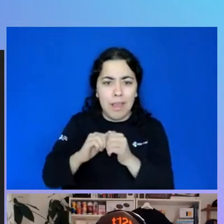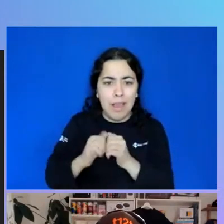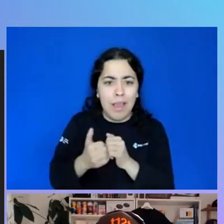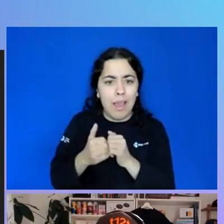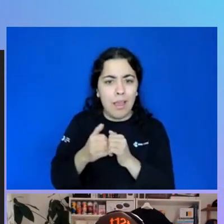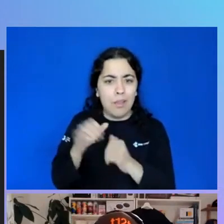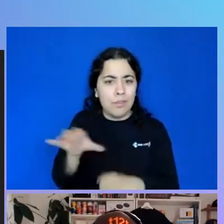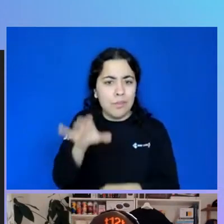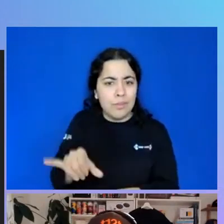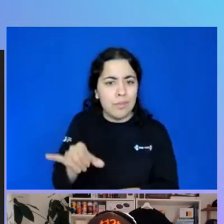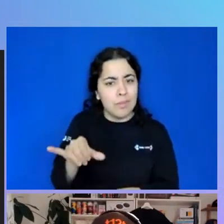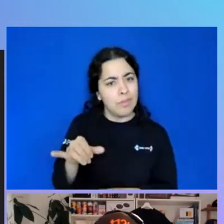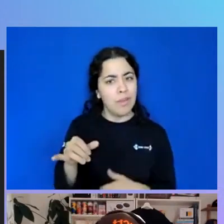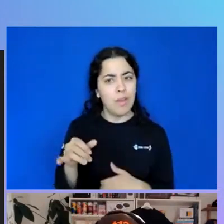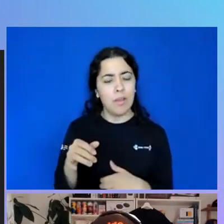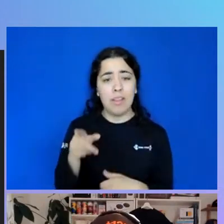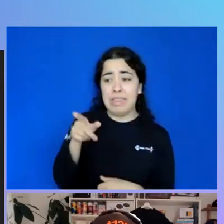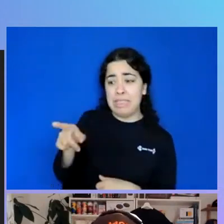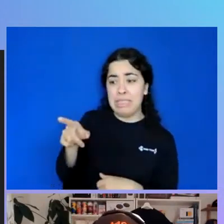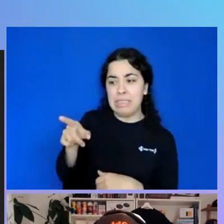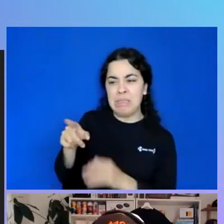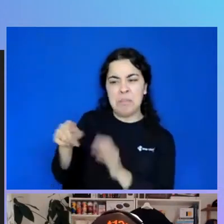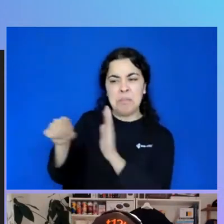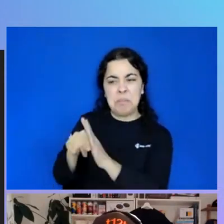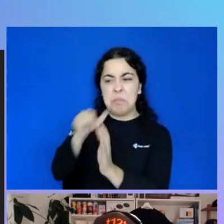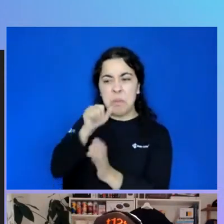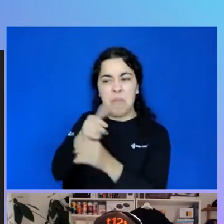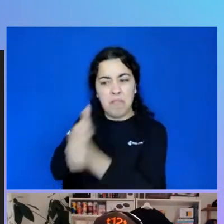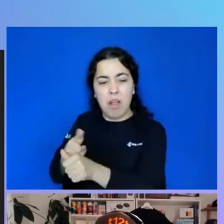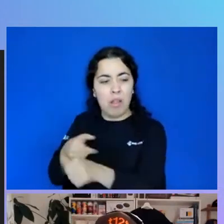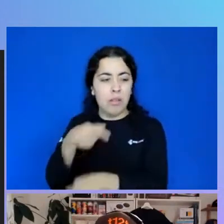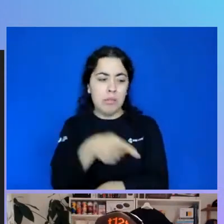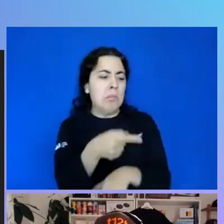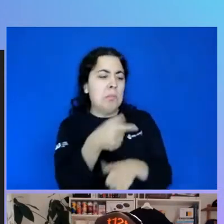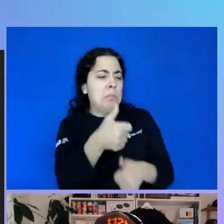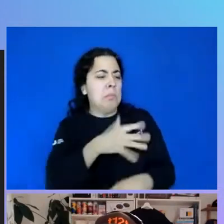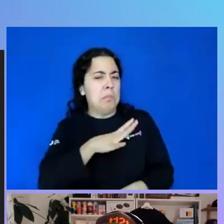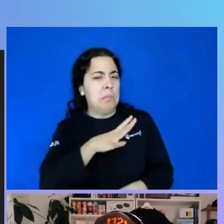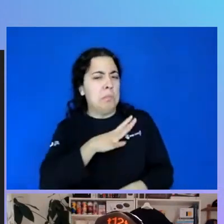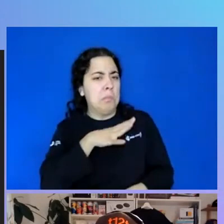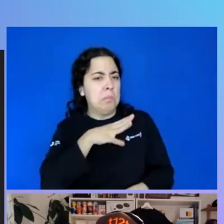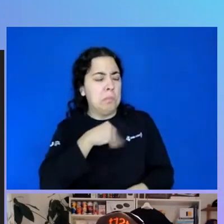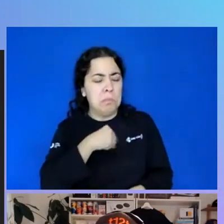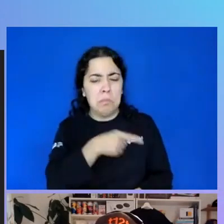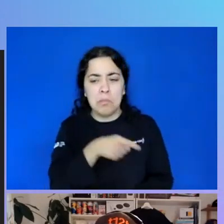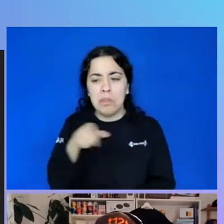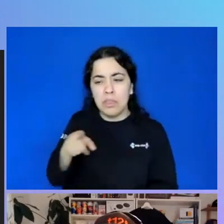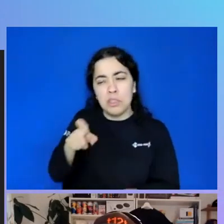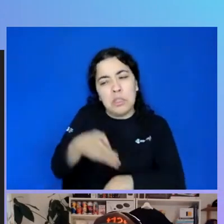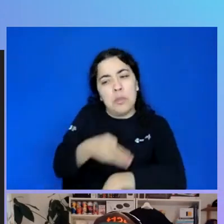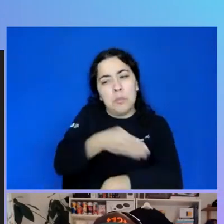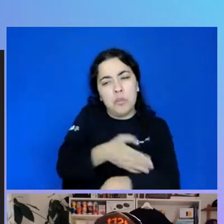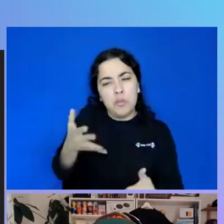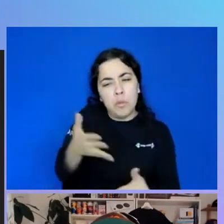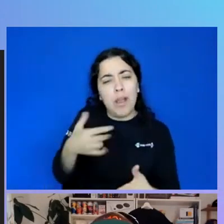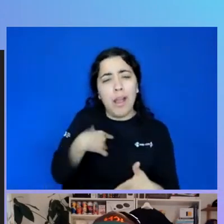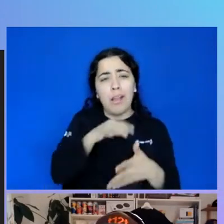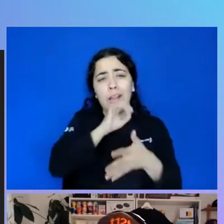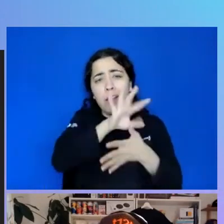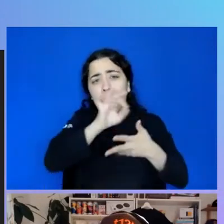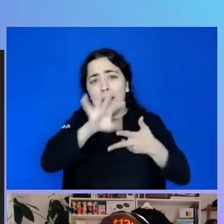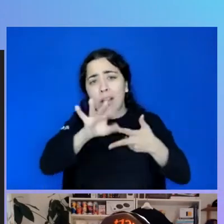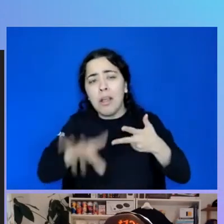just shown like, okay, this is bad and this is okay, and this is the stuff you should do better. But I do have